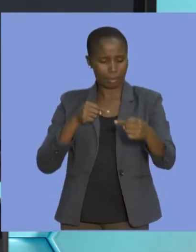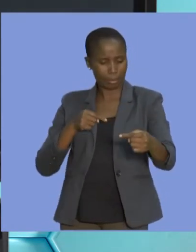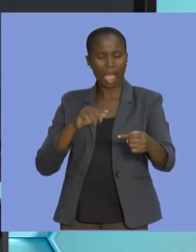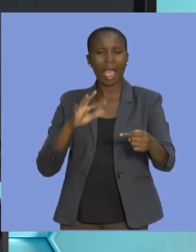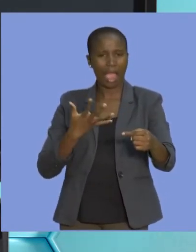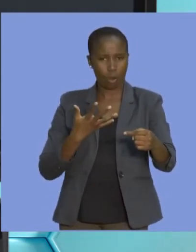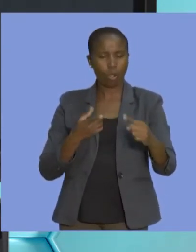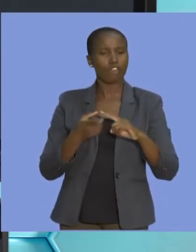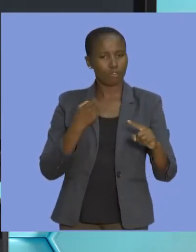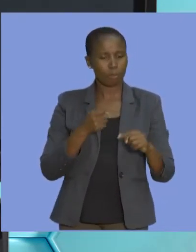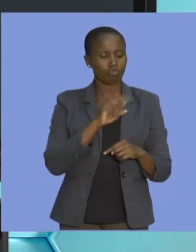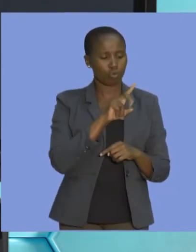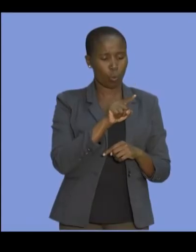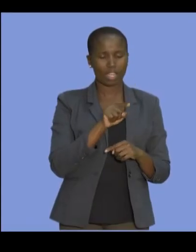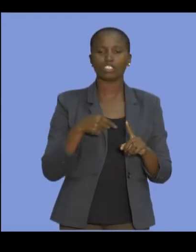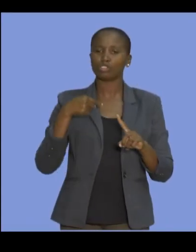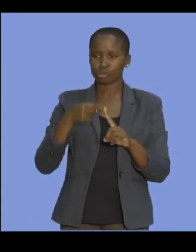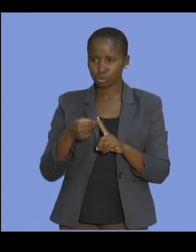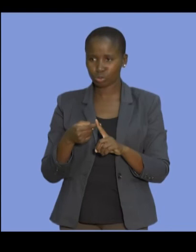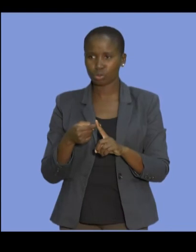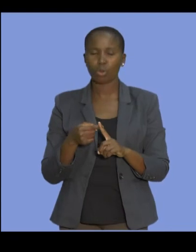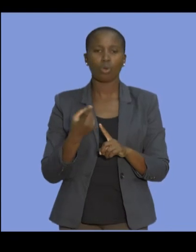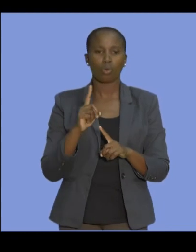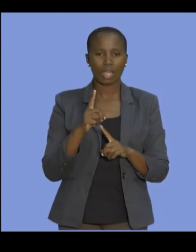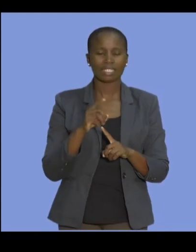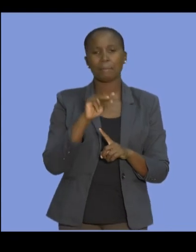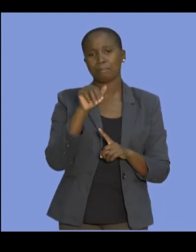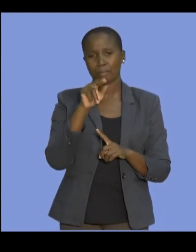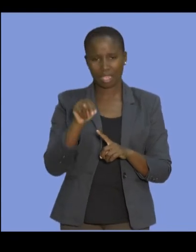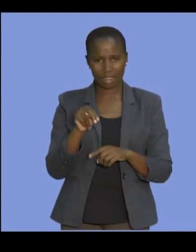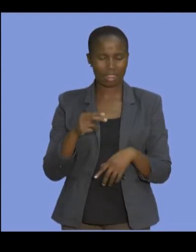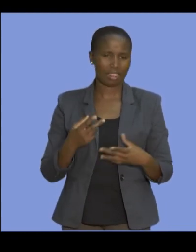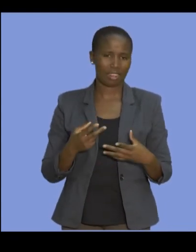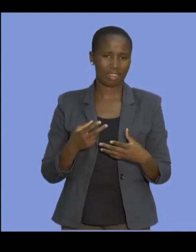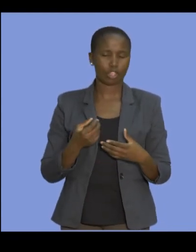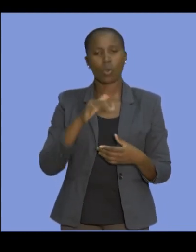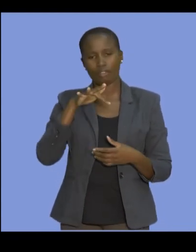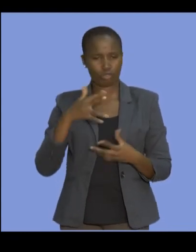the average? What is the distance from 23 to the average?